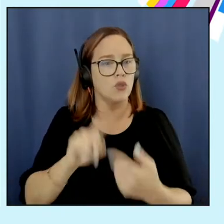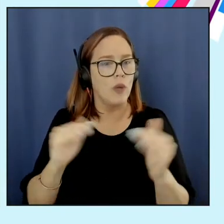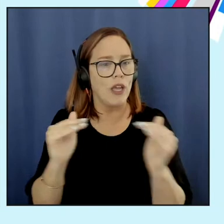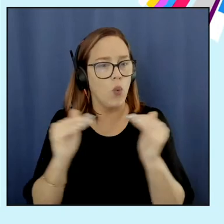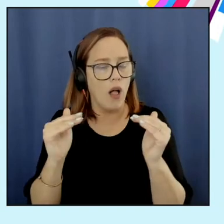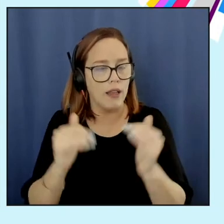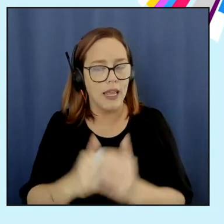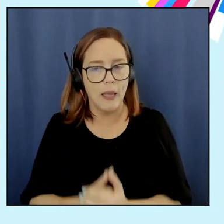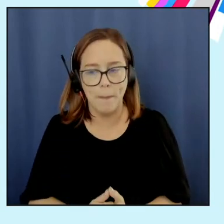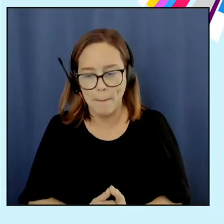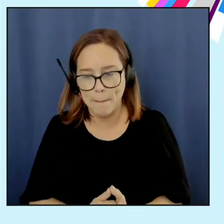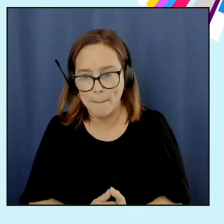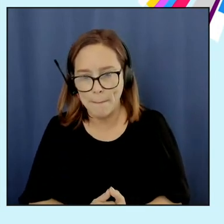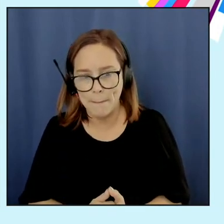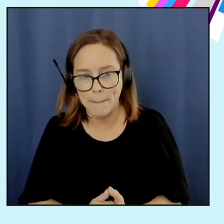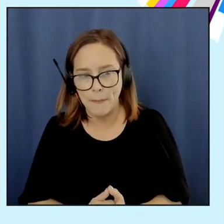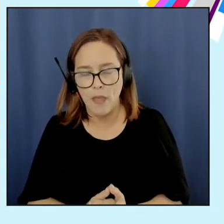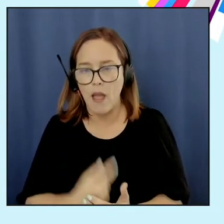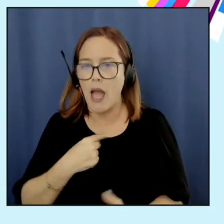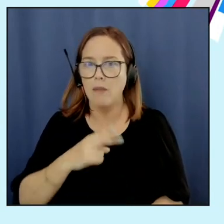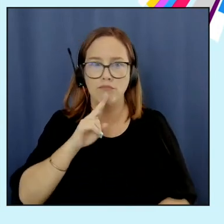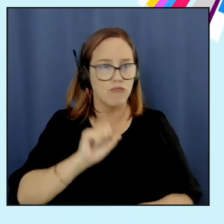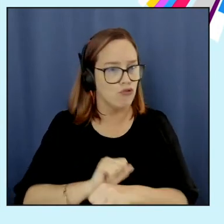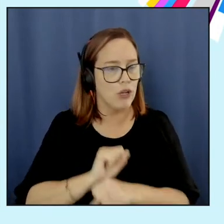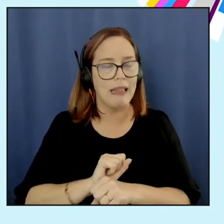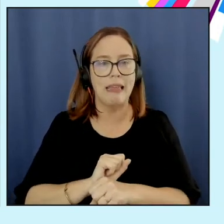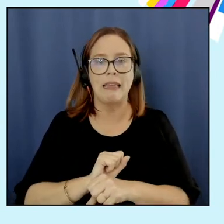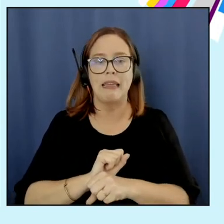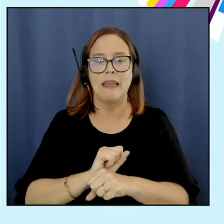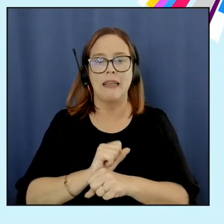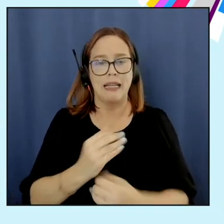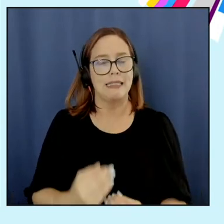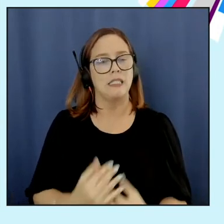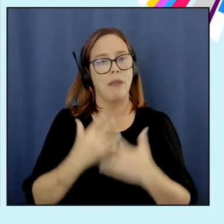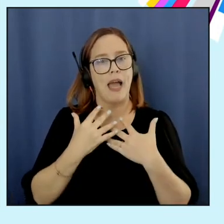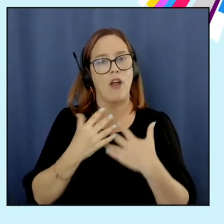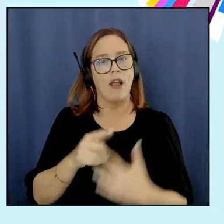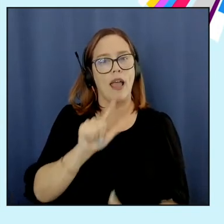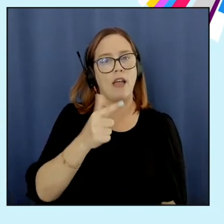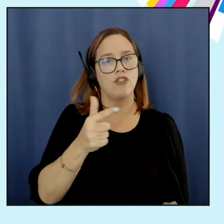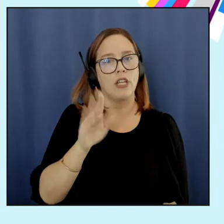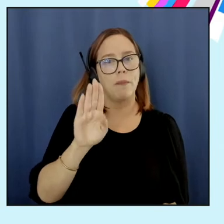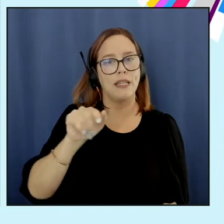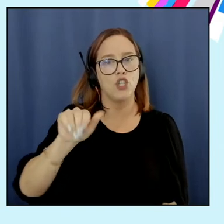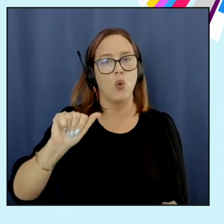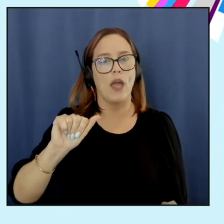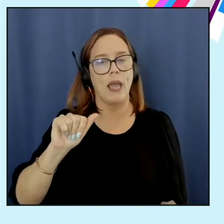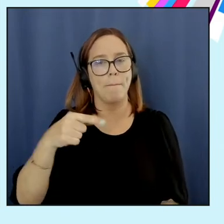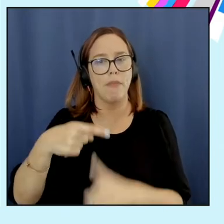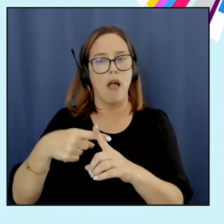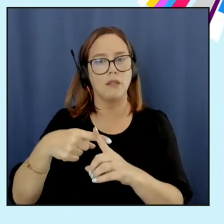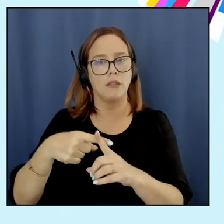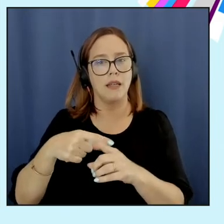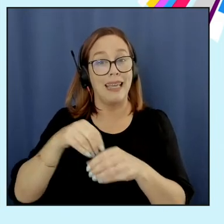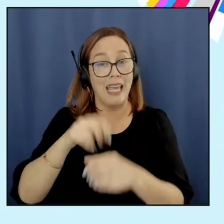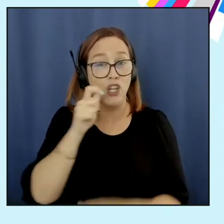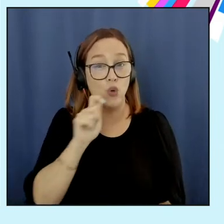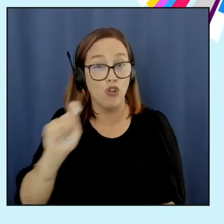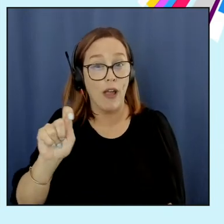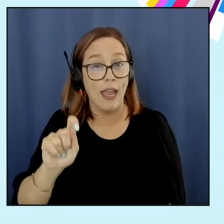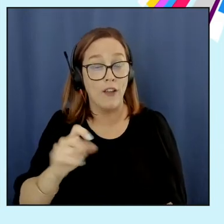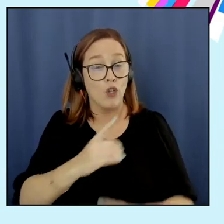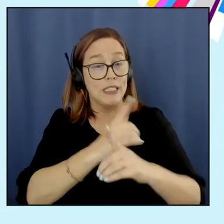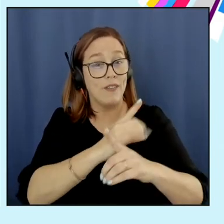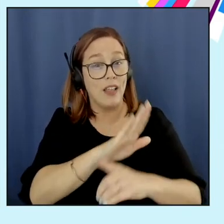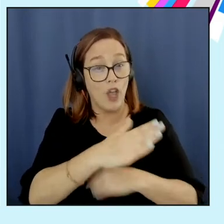I'm truly inspired by LGBTQI activists in Ukraine who are defending their country and freedom. And it's super